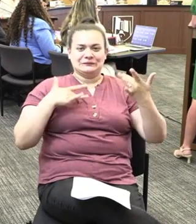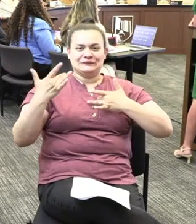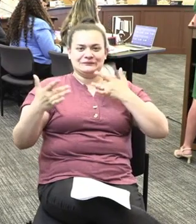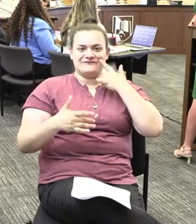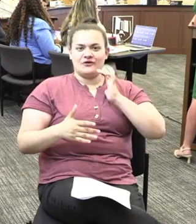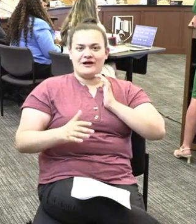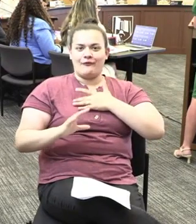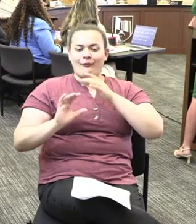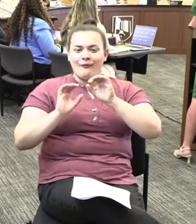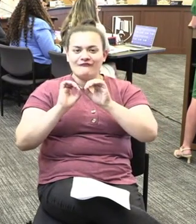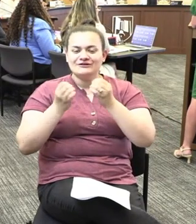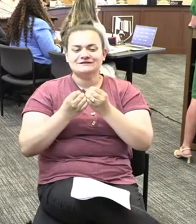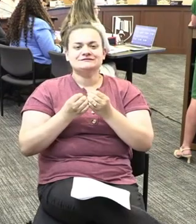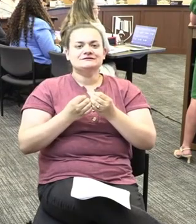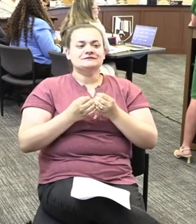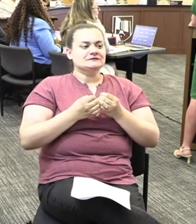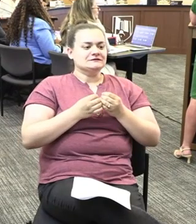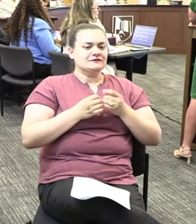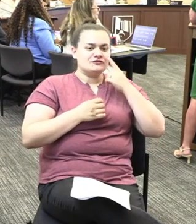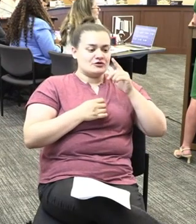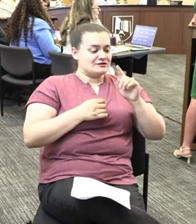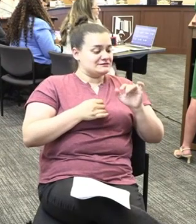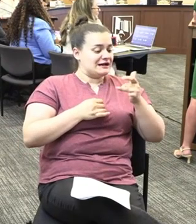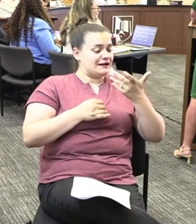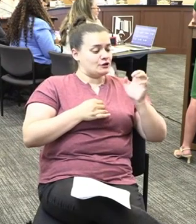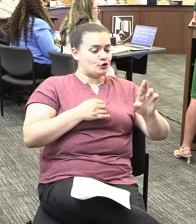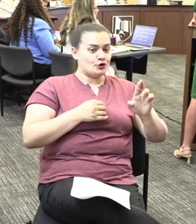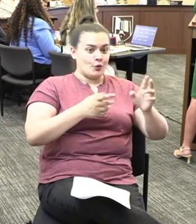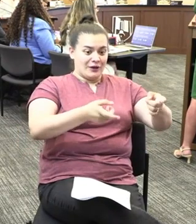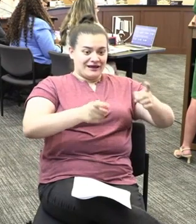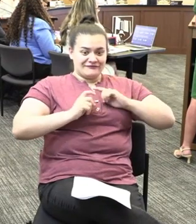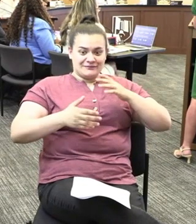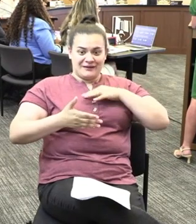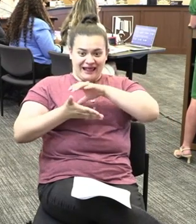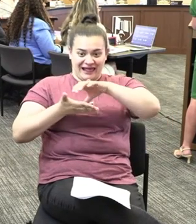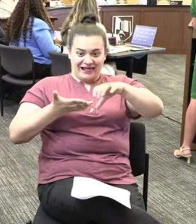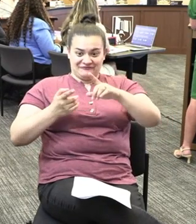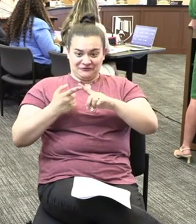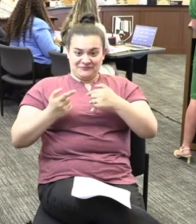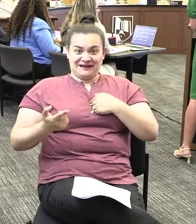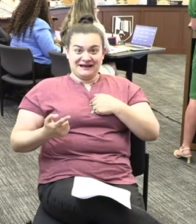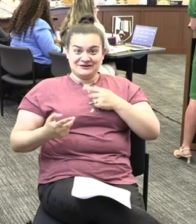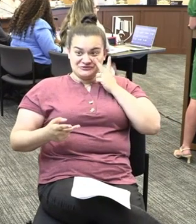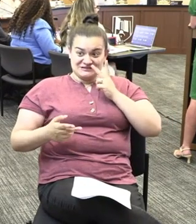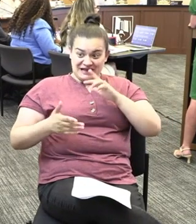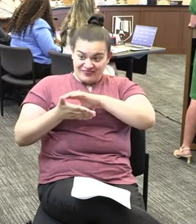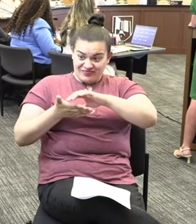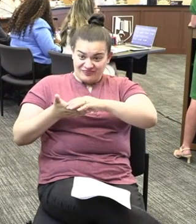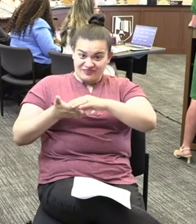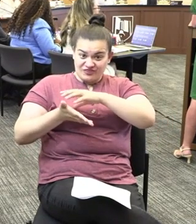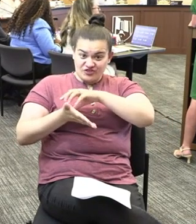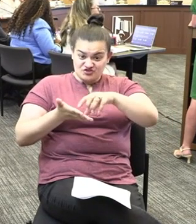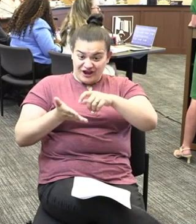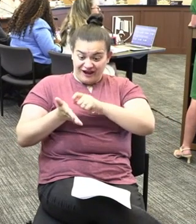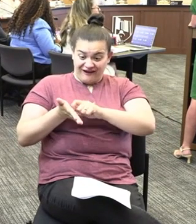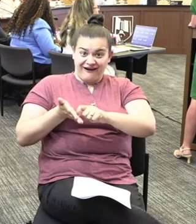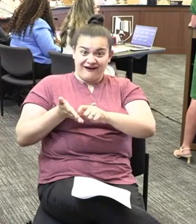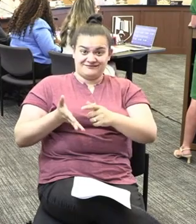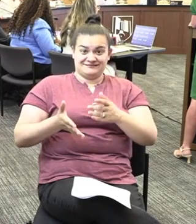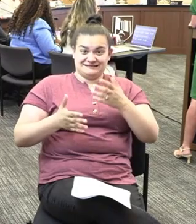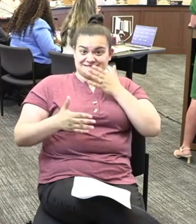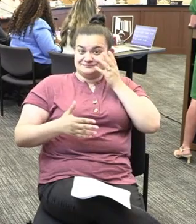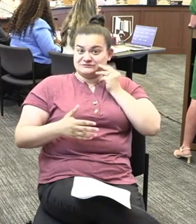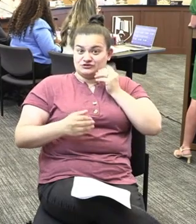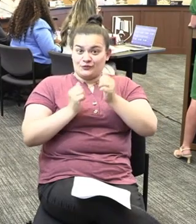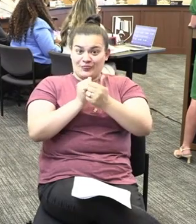our office. Very exciting for Tyler, who is delivering my envelope to me to see the check and experience that with me.